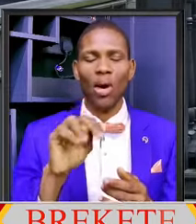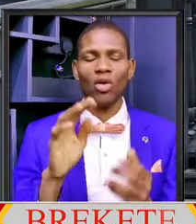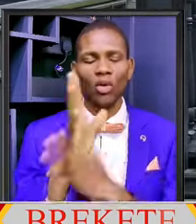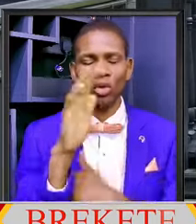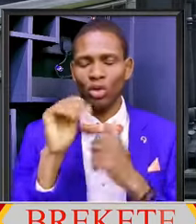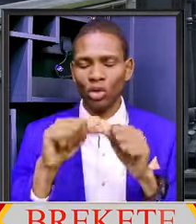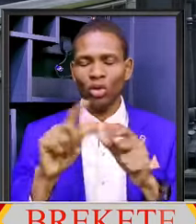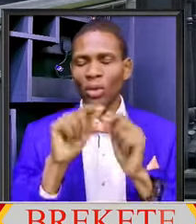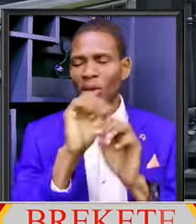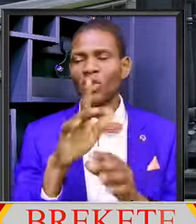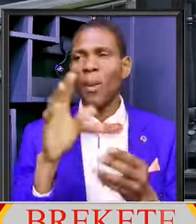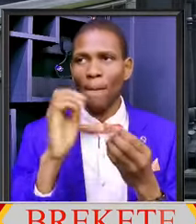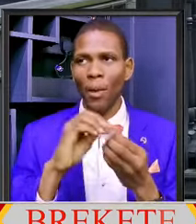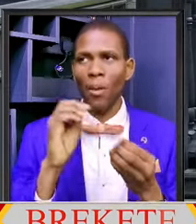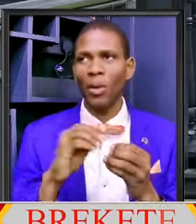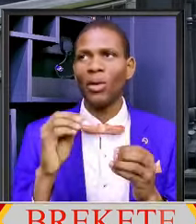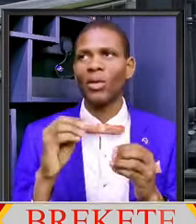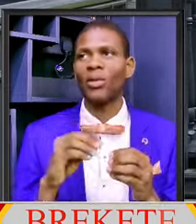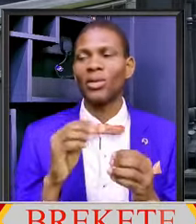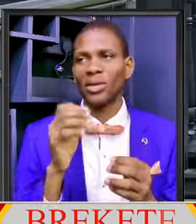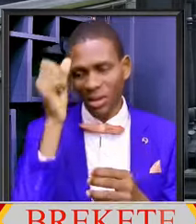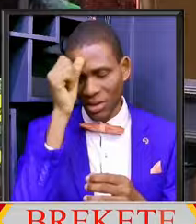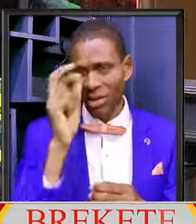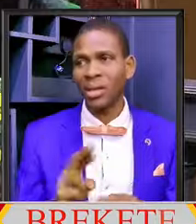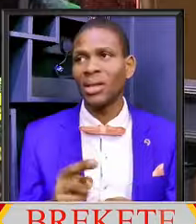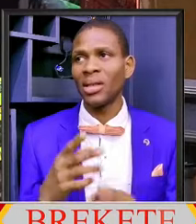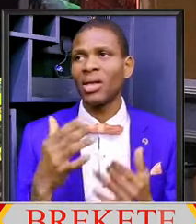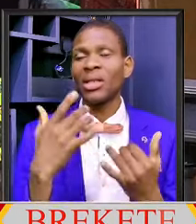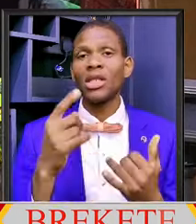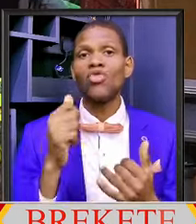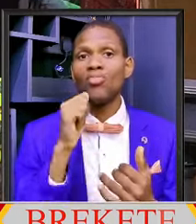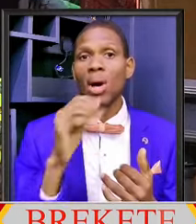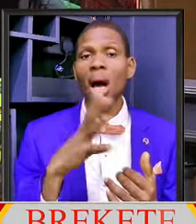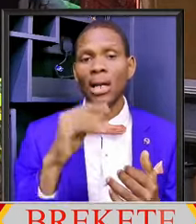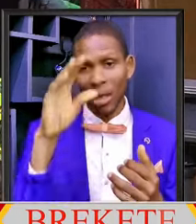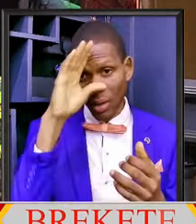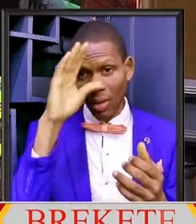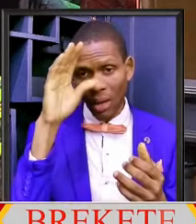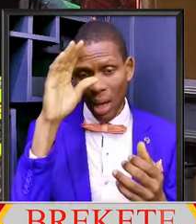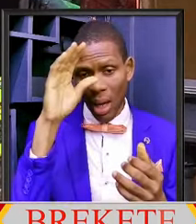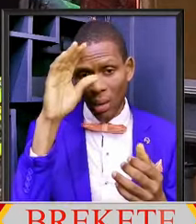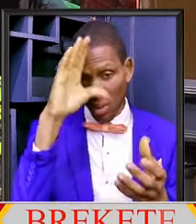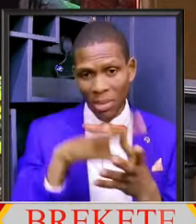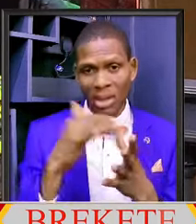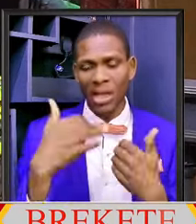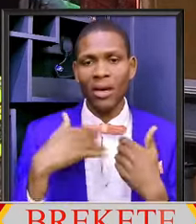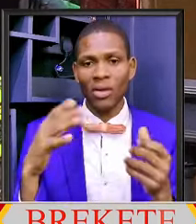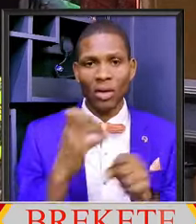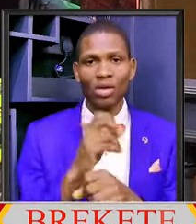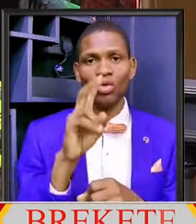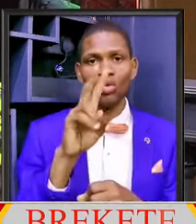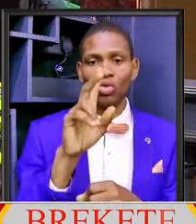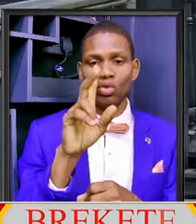sir. Amen, sir. Thank Amen, you. Sir. So, Amen, sir. The woman and her husband, they don't get 25 kg of rice and 20,000 naira.